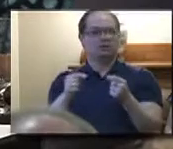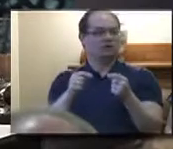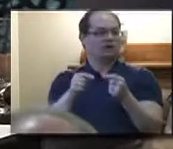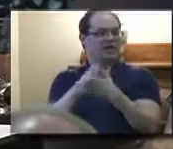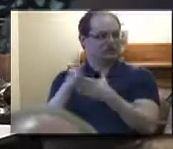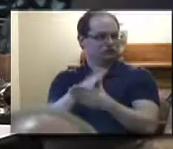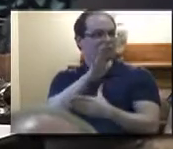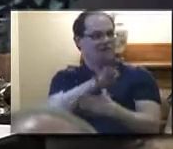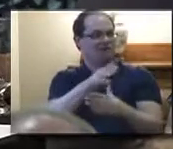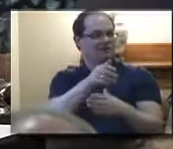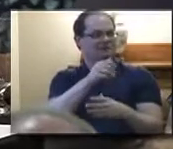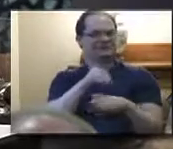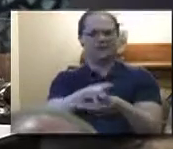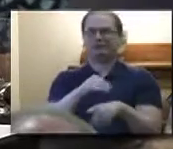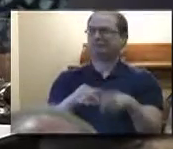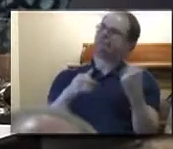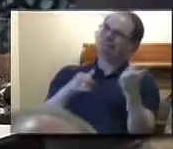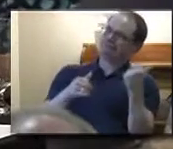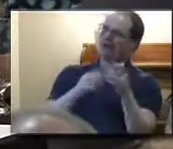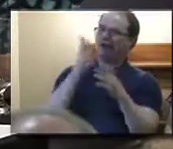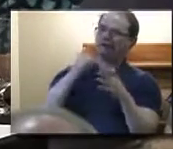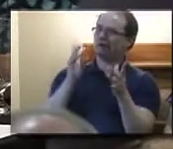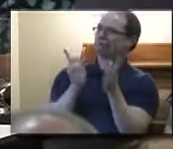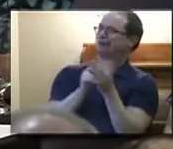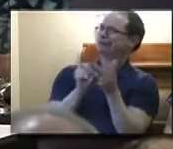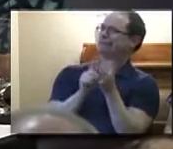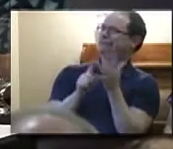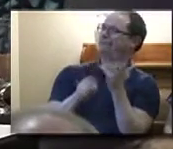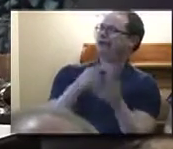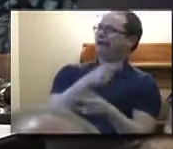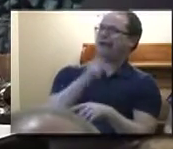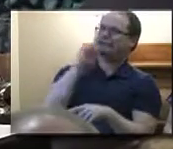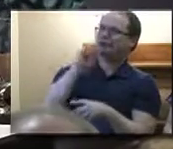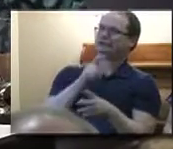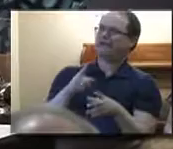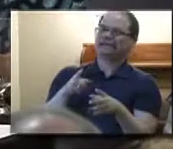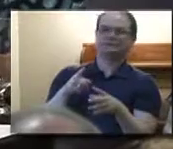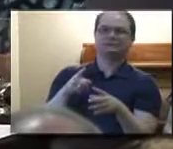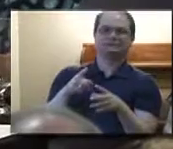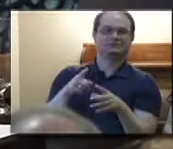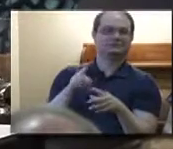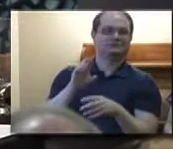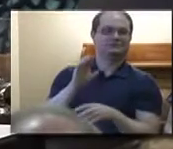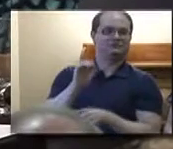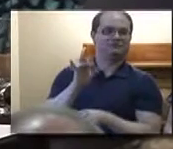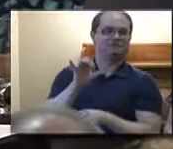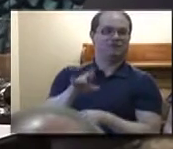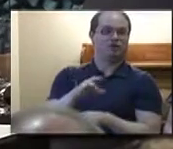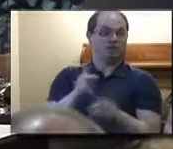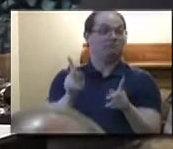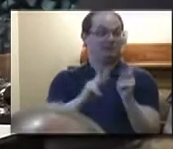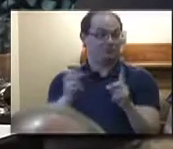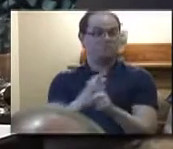blah, blah, blah, blah, told all the other inmates that this guy was in for sex offending, and he was beat